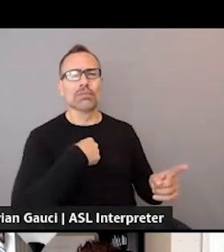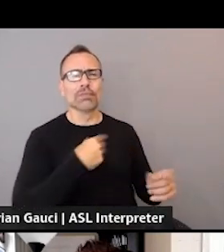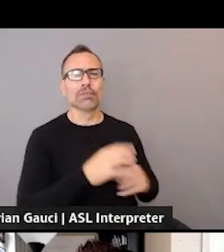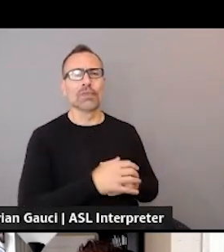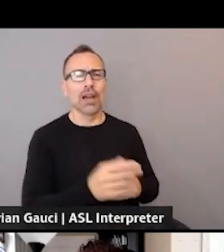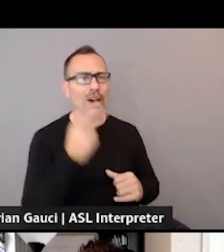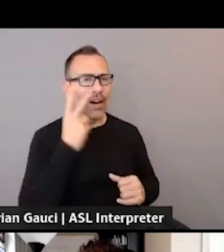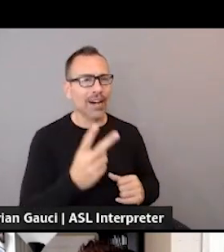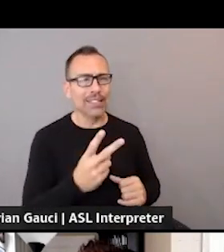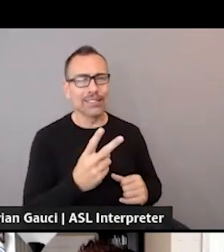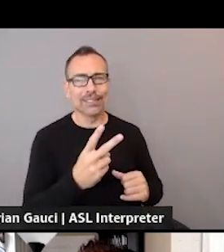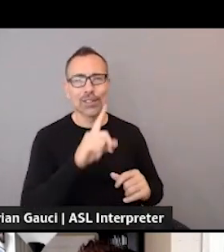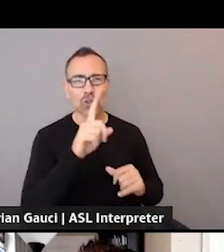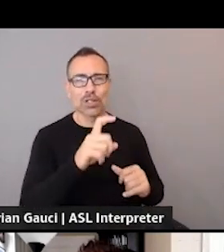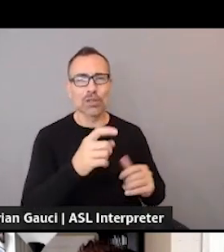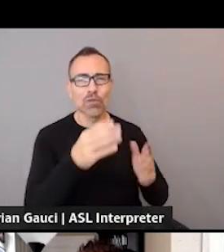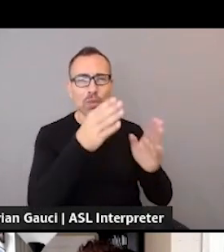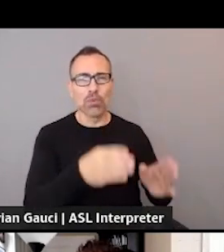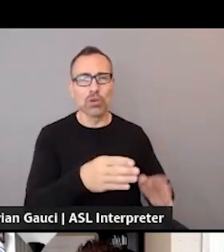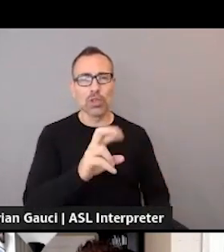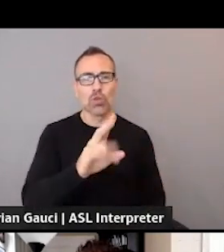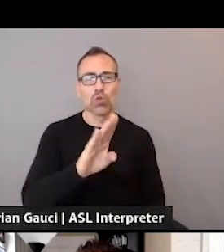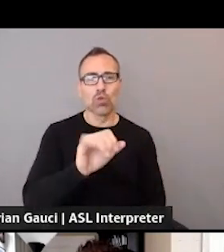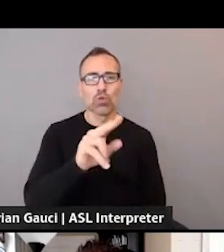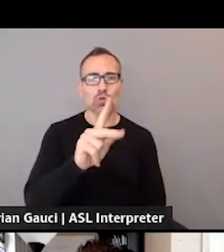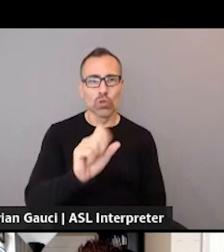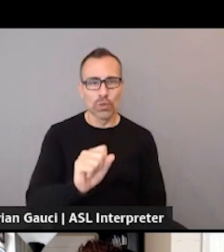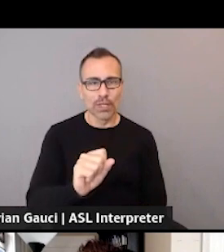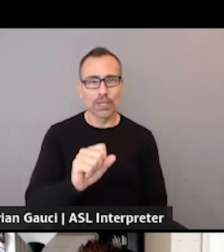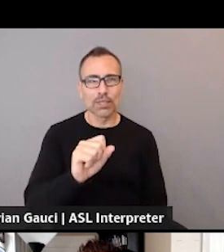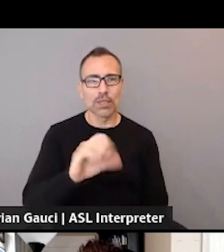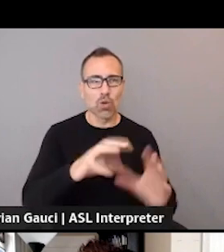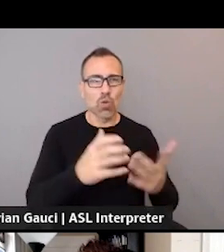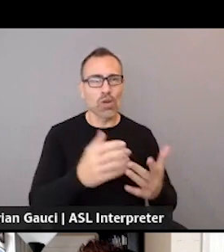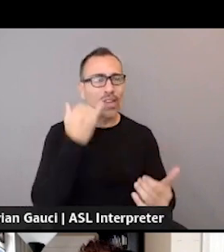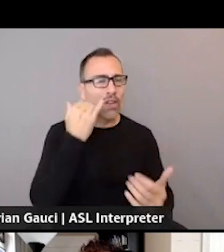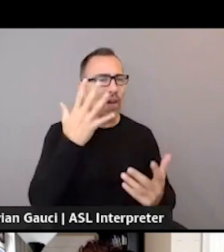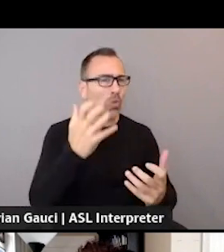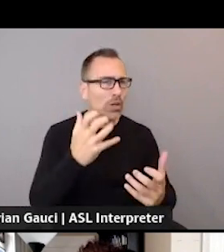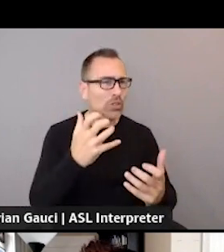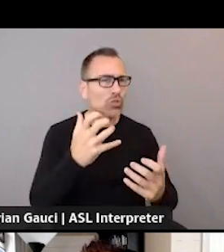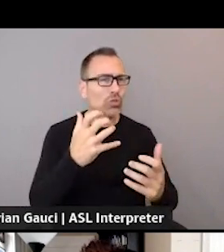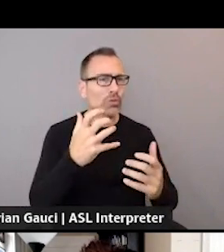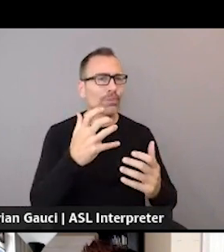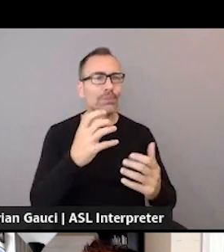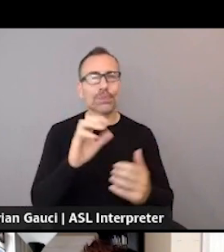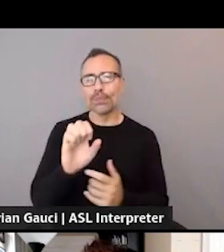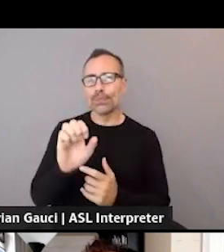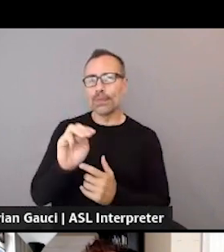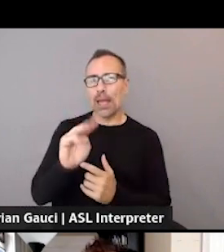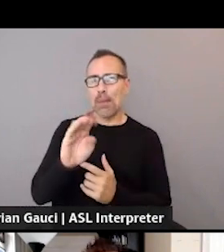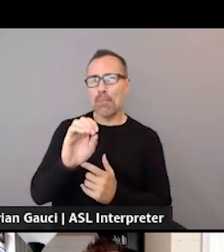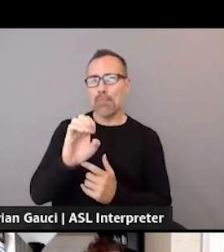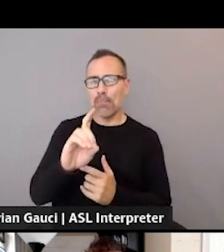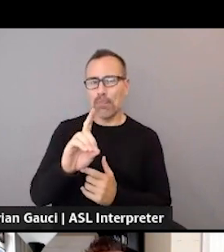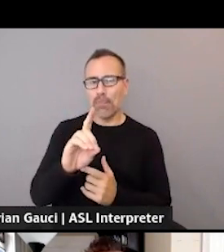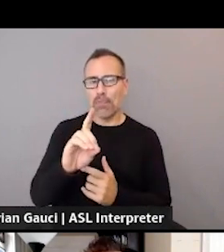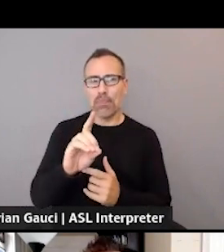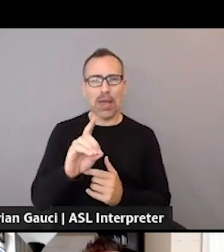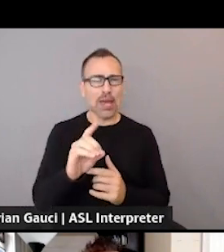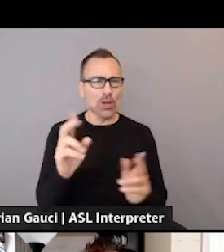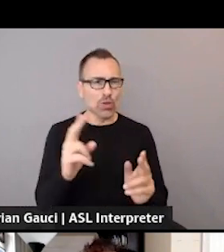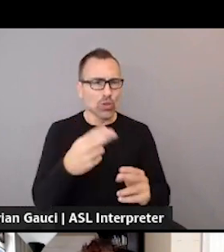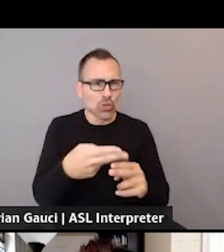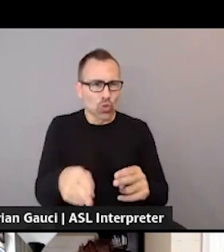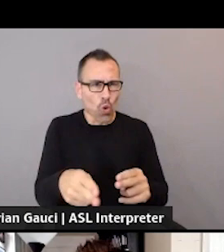Rudix World. What if I want to embed shorter strings? Does this provide any flexibility reducing the